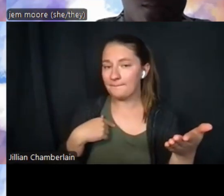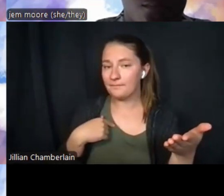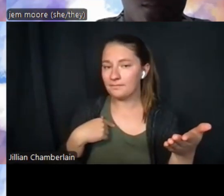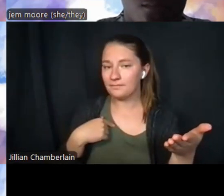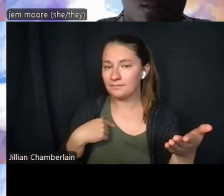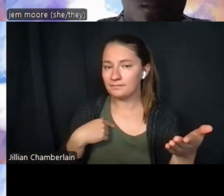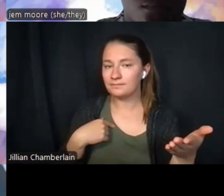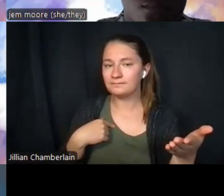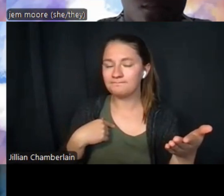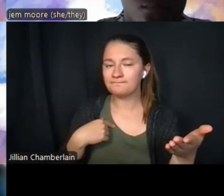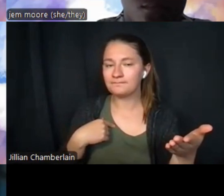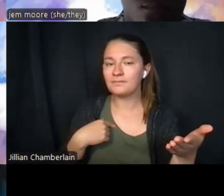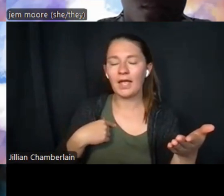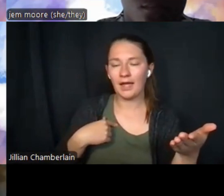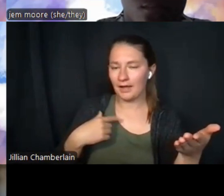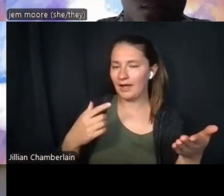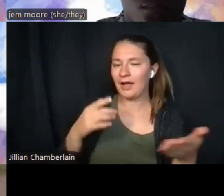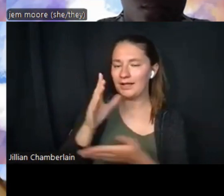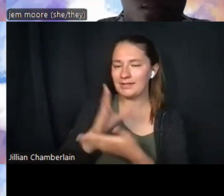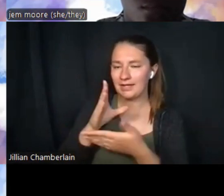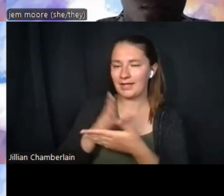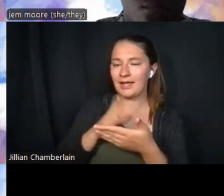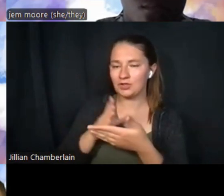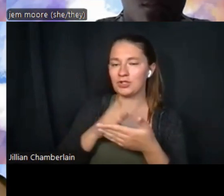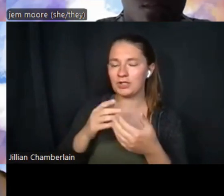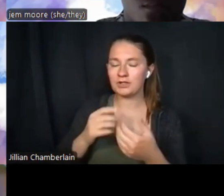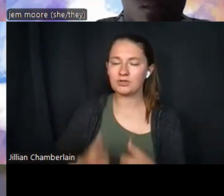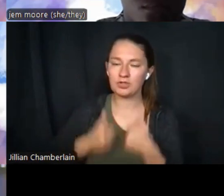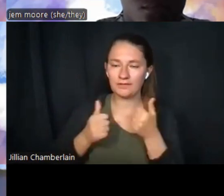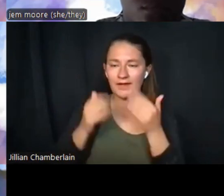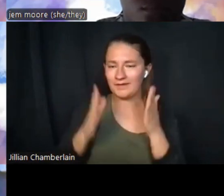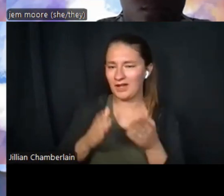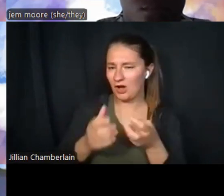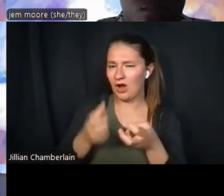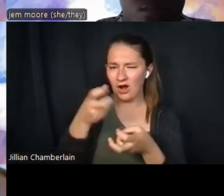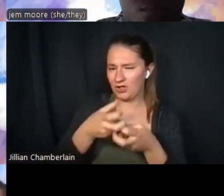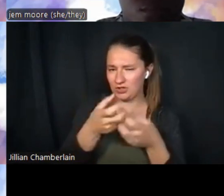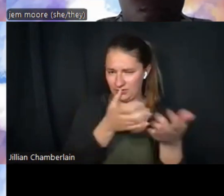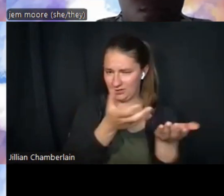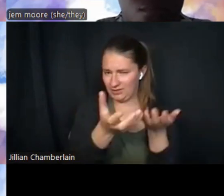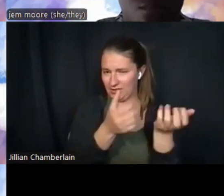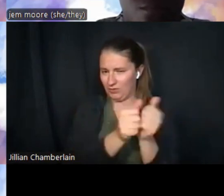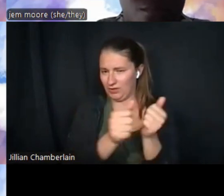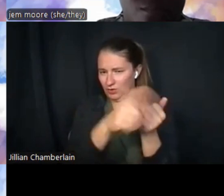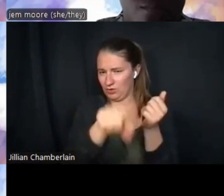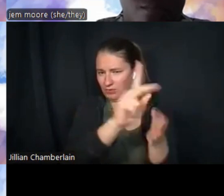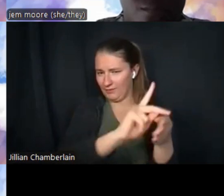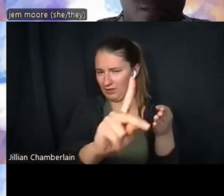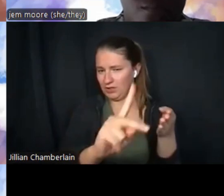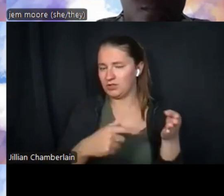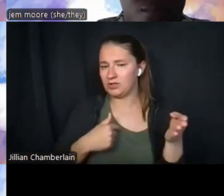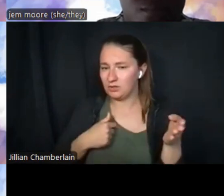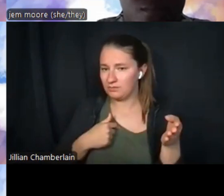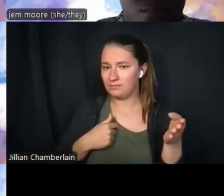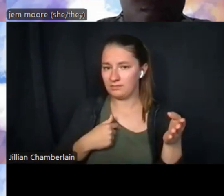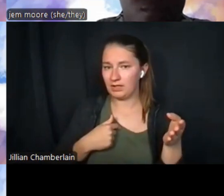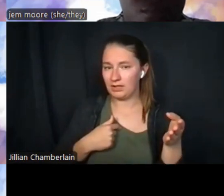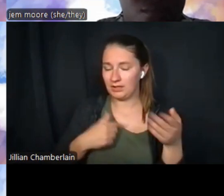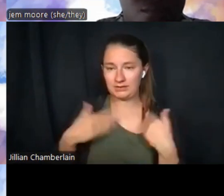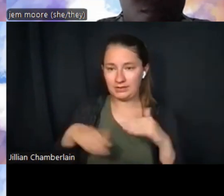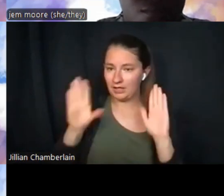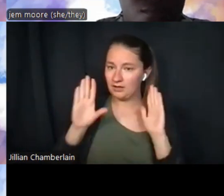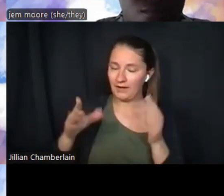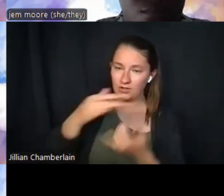with like psychiatric professionals, and so I'd been making like all these monetary and social